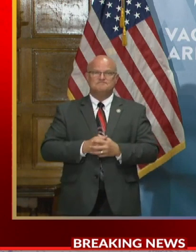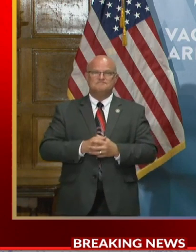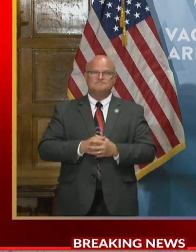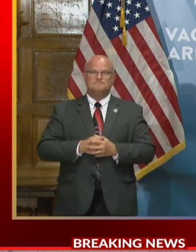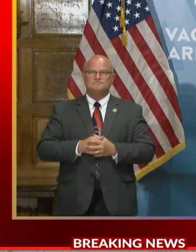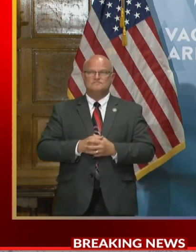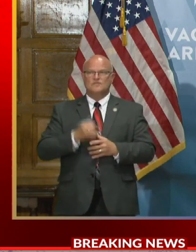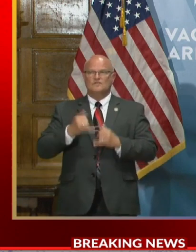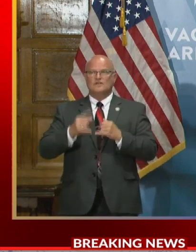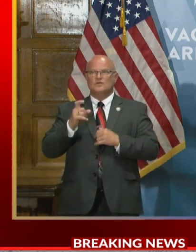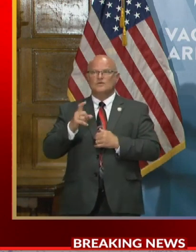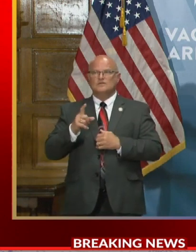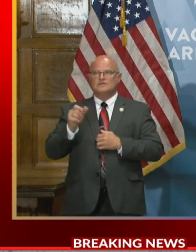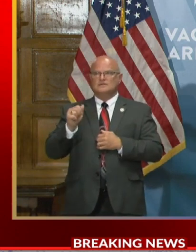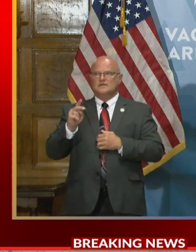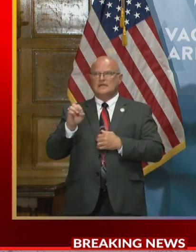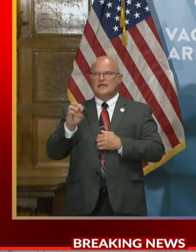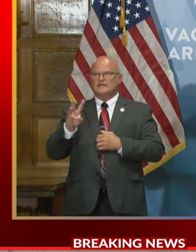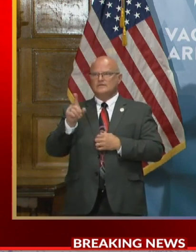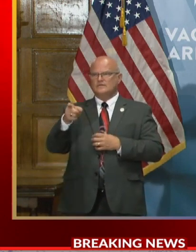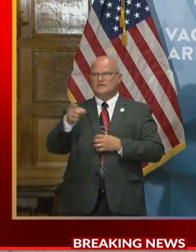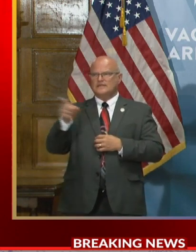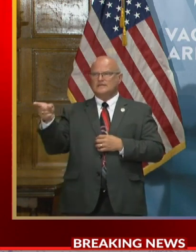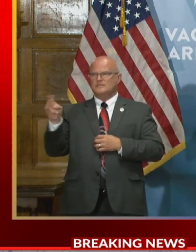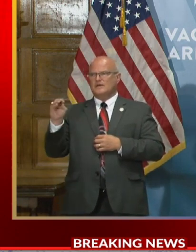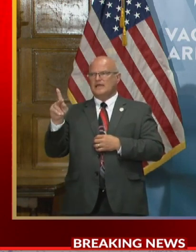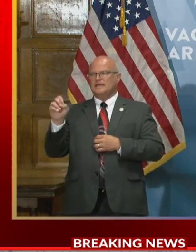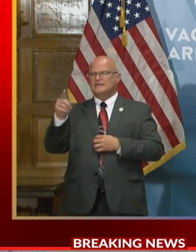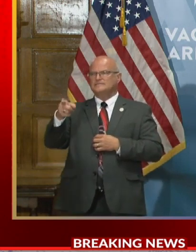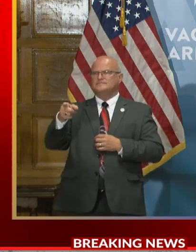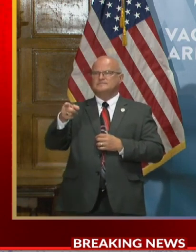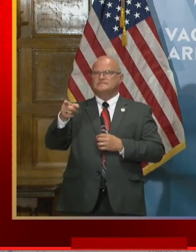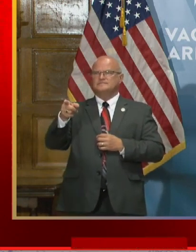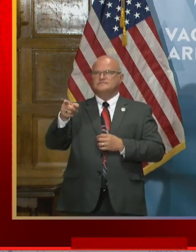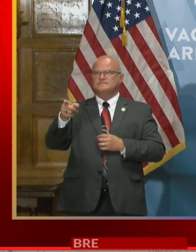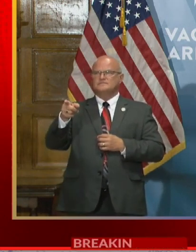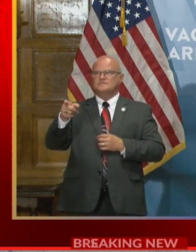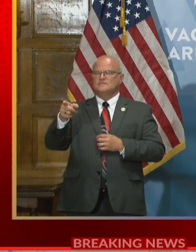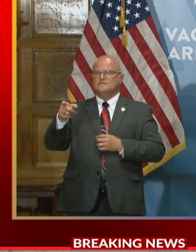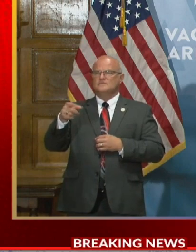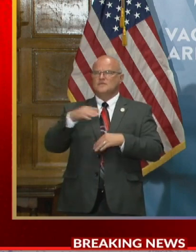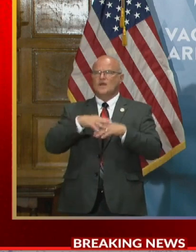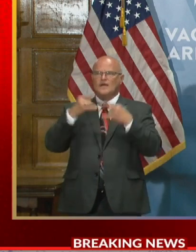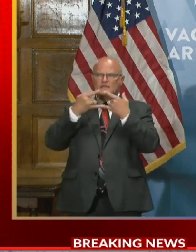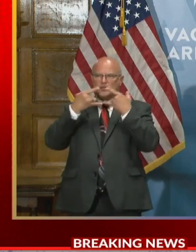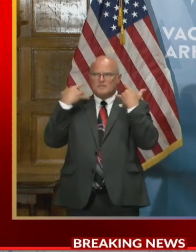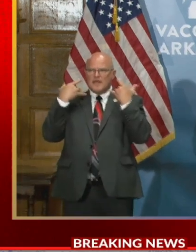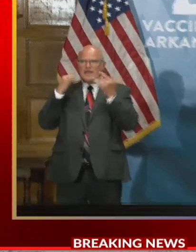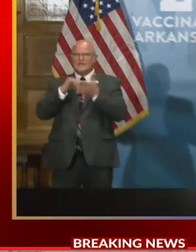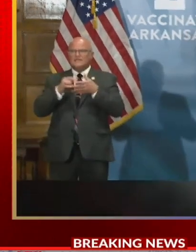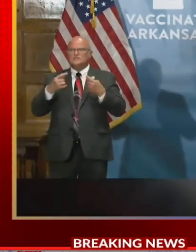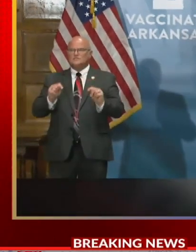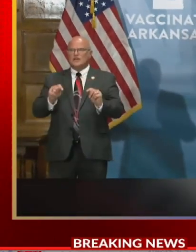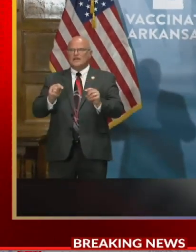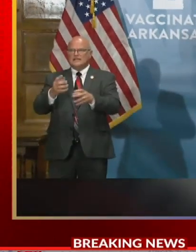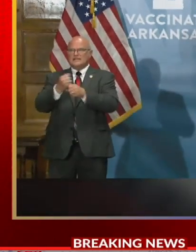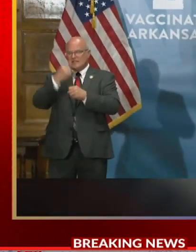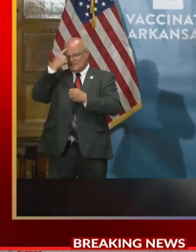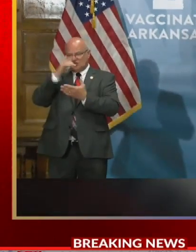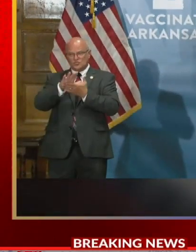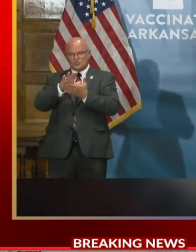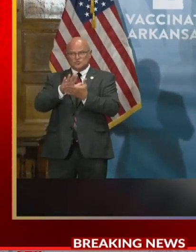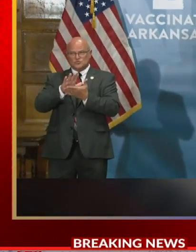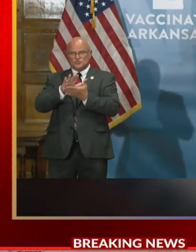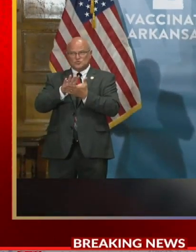One final question. Andrew, you had one, I think, and then Michael. Yeah, on the masks that you're trying to get for